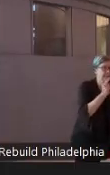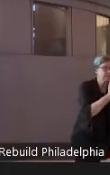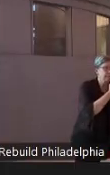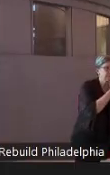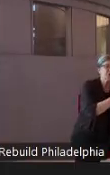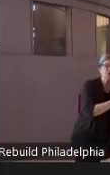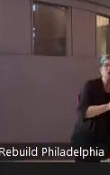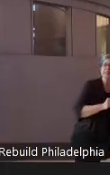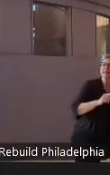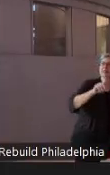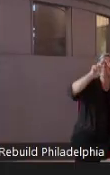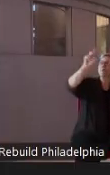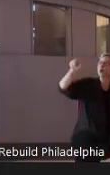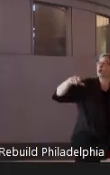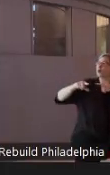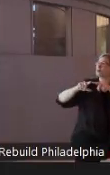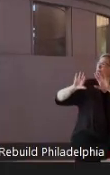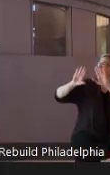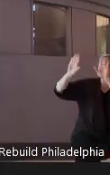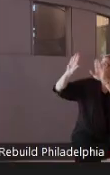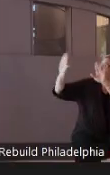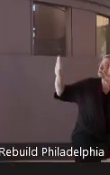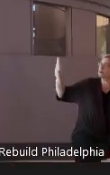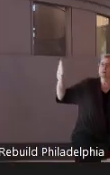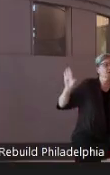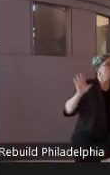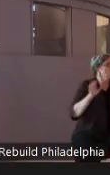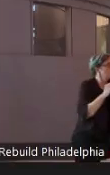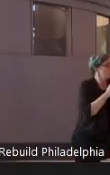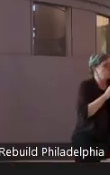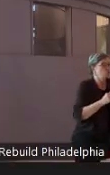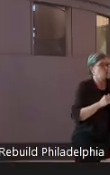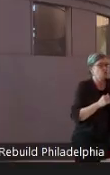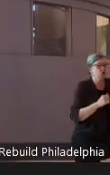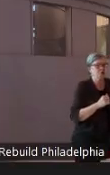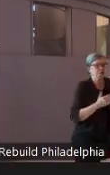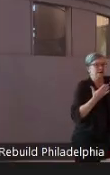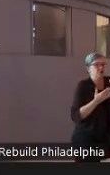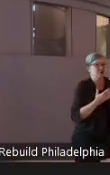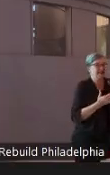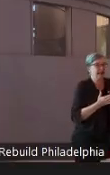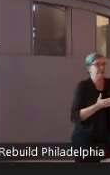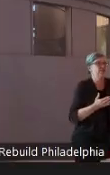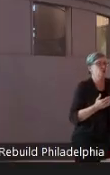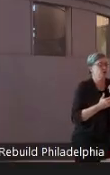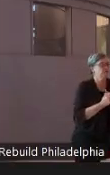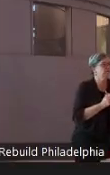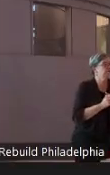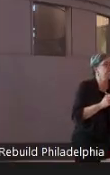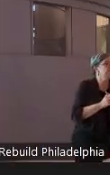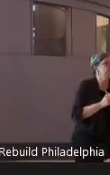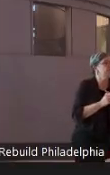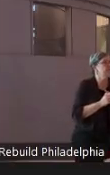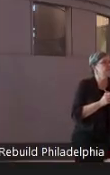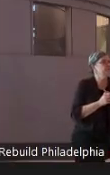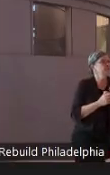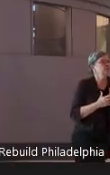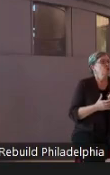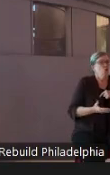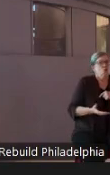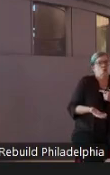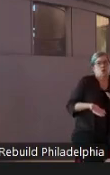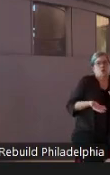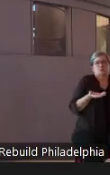some boards around the room. If you've been with us before, you're kind of used to how we offer